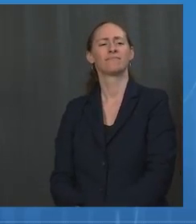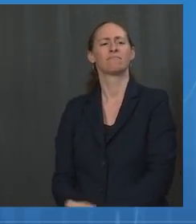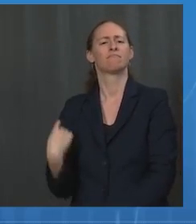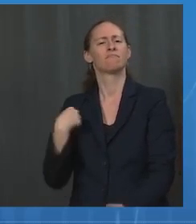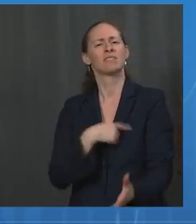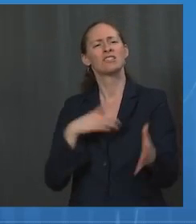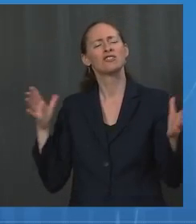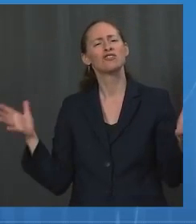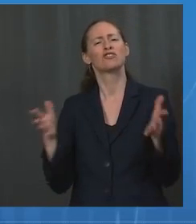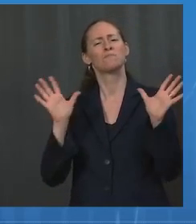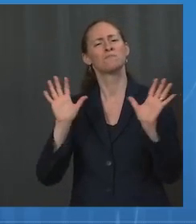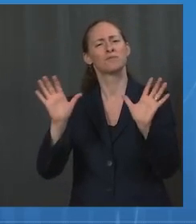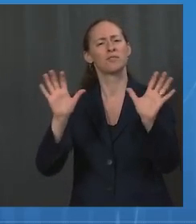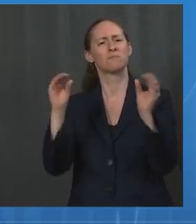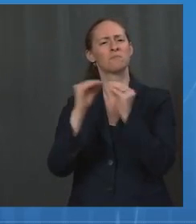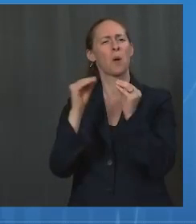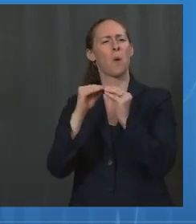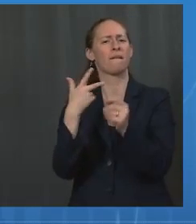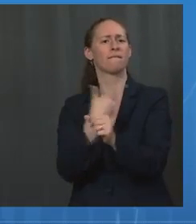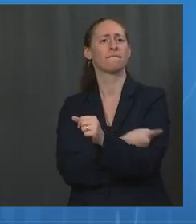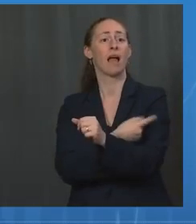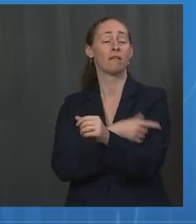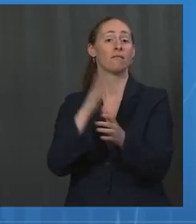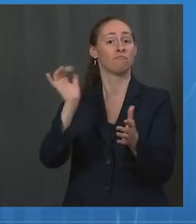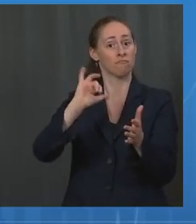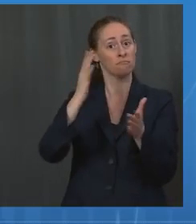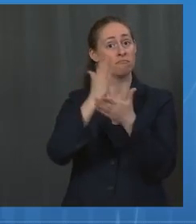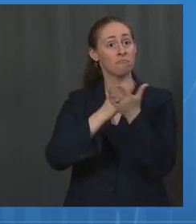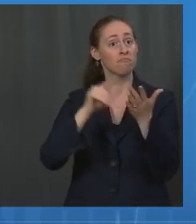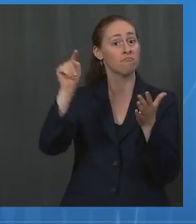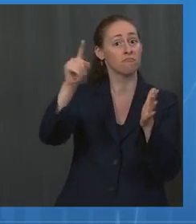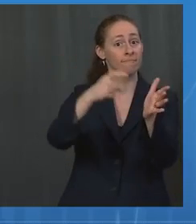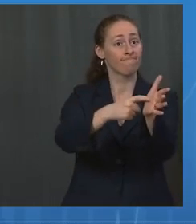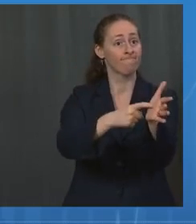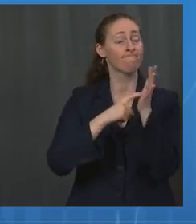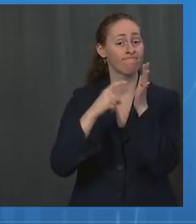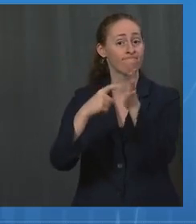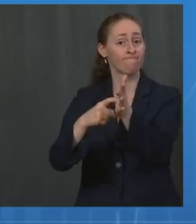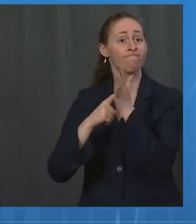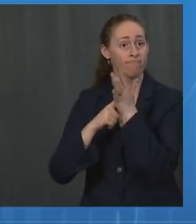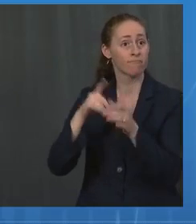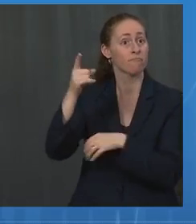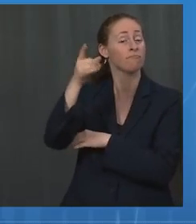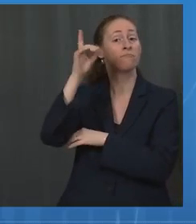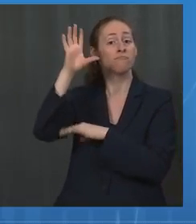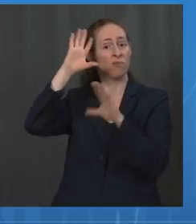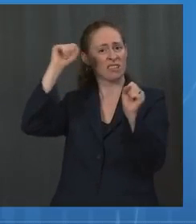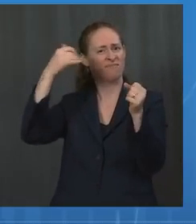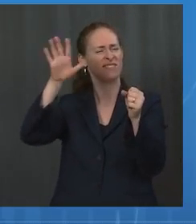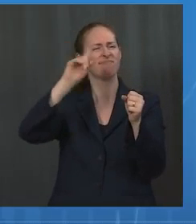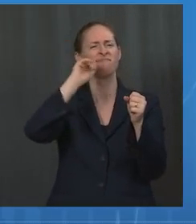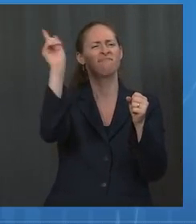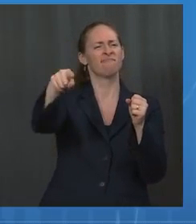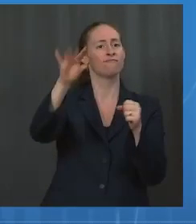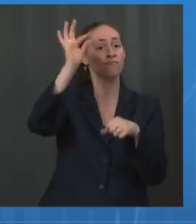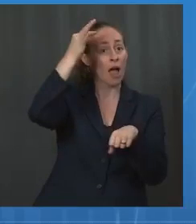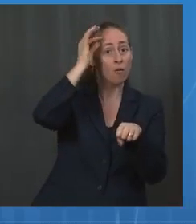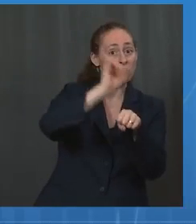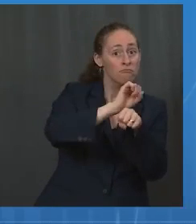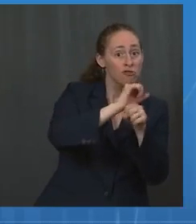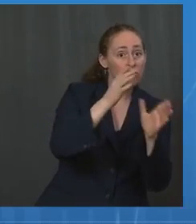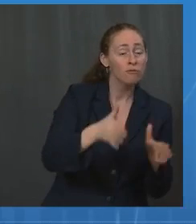vaccination requirements. The president has adopted vaccination requirements for federal workers, the armed forces,